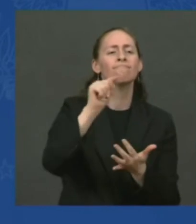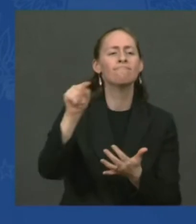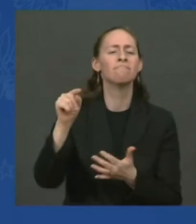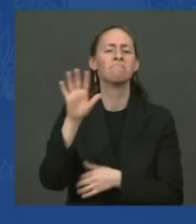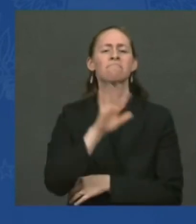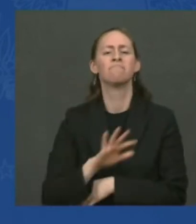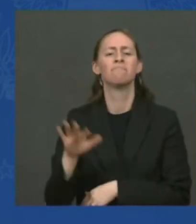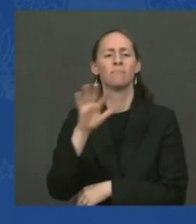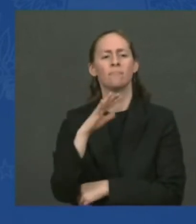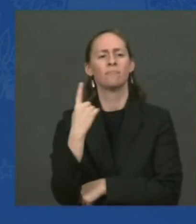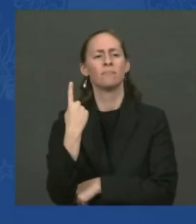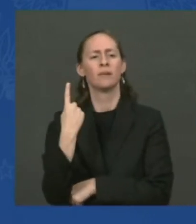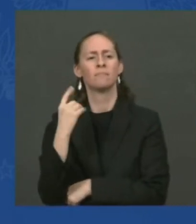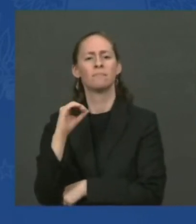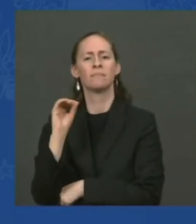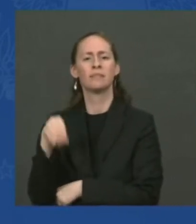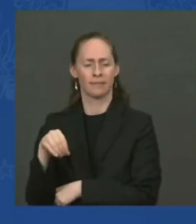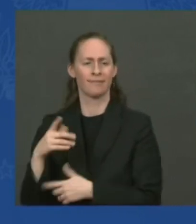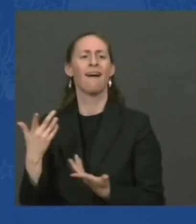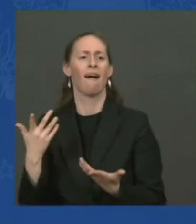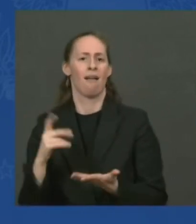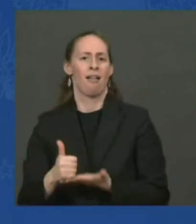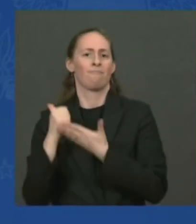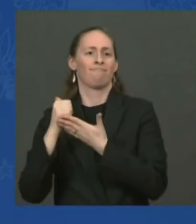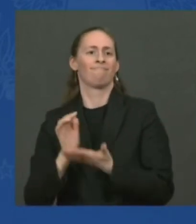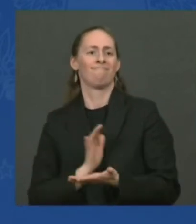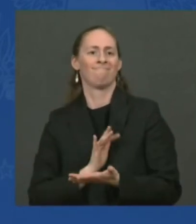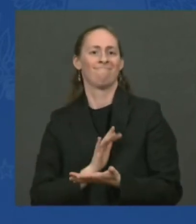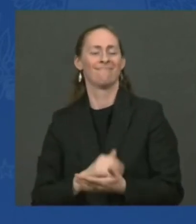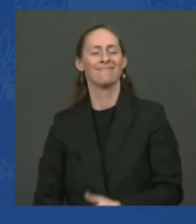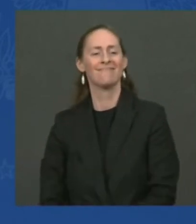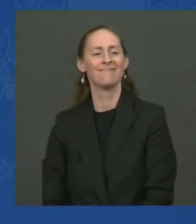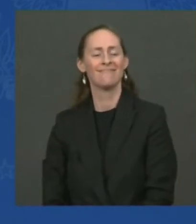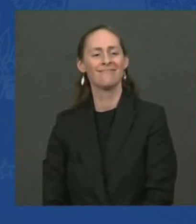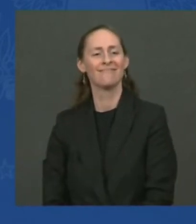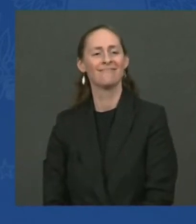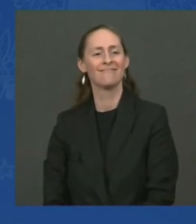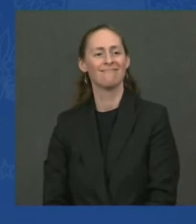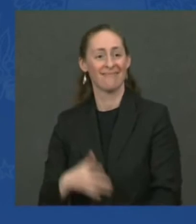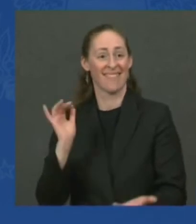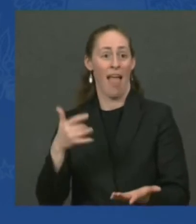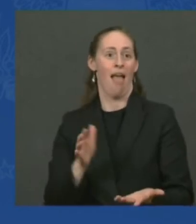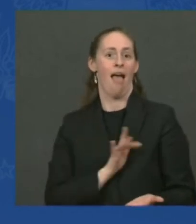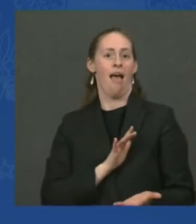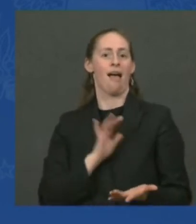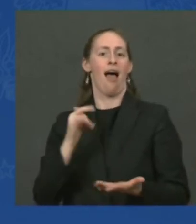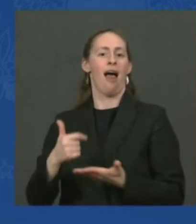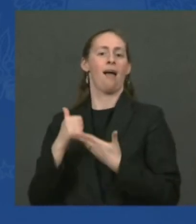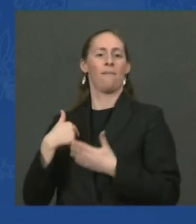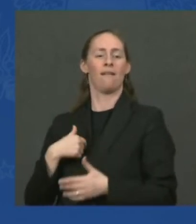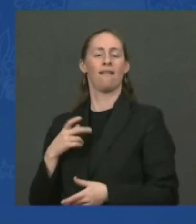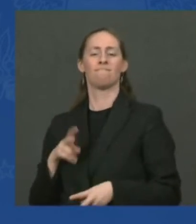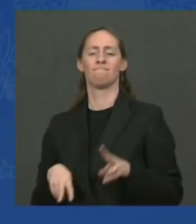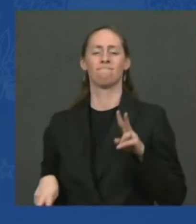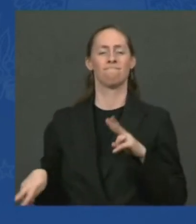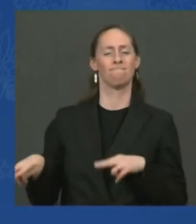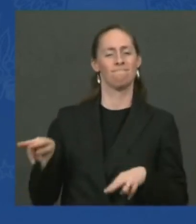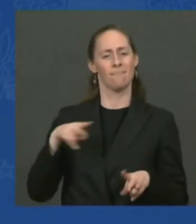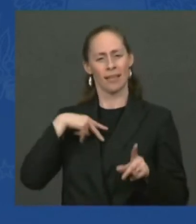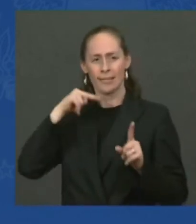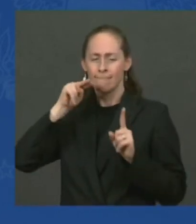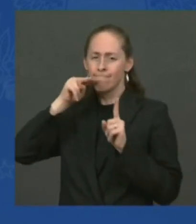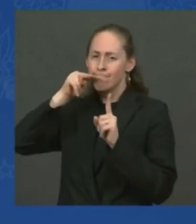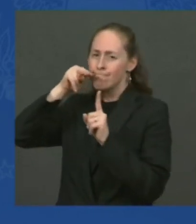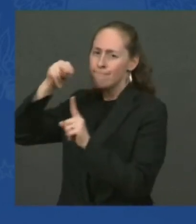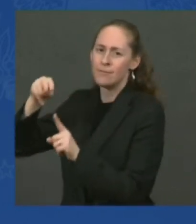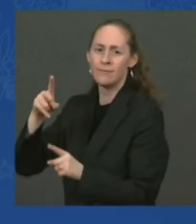and earned the nickname Sheriff Joe from President Obama, because I made it a point every single day for well over a year to stay on top of how